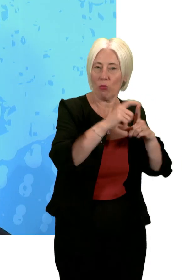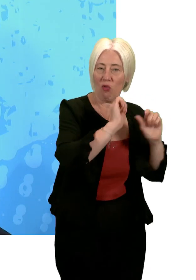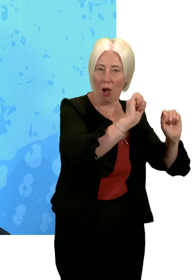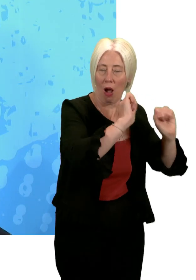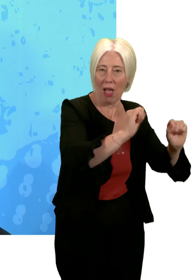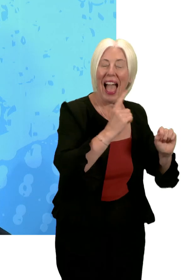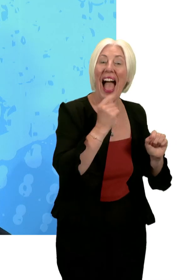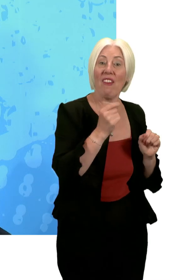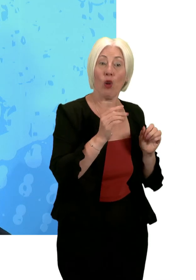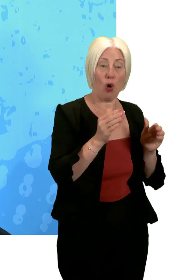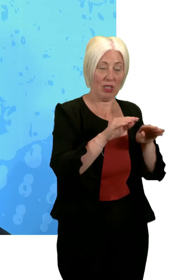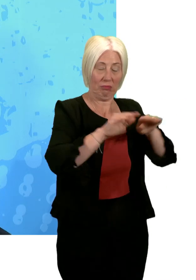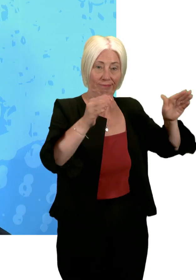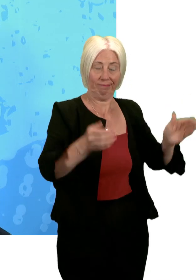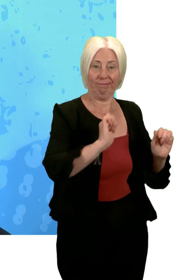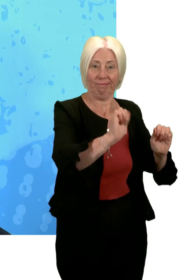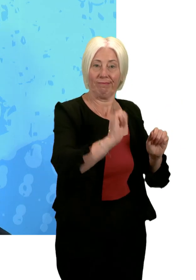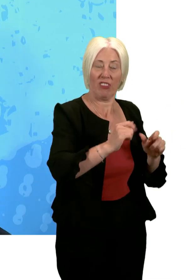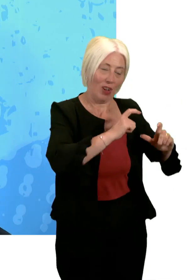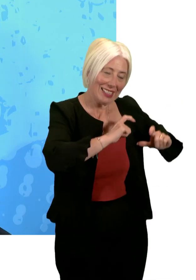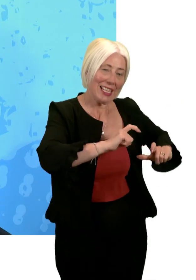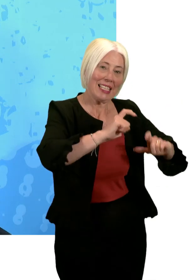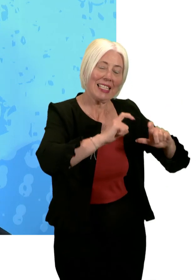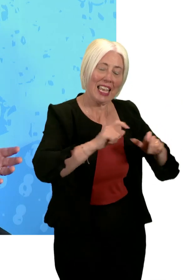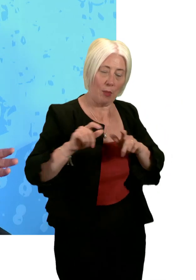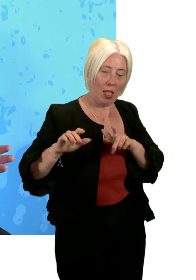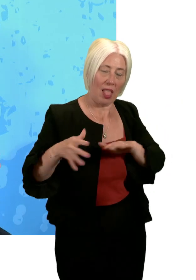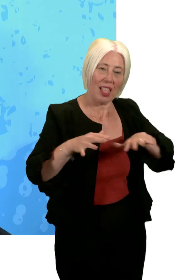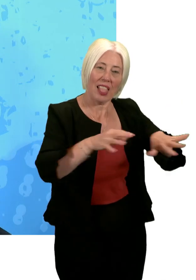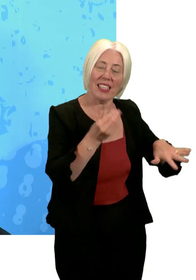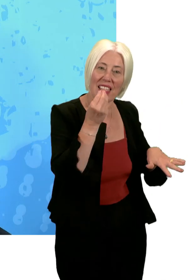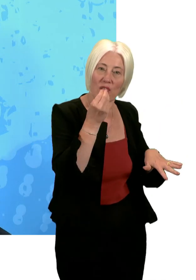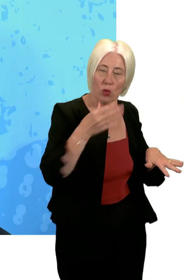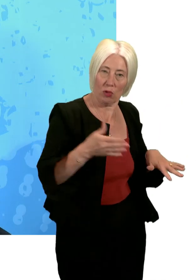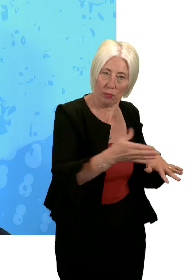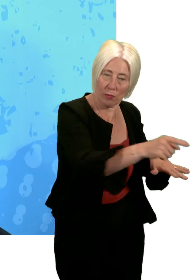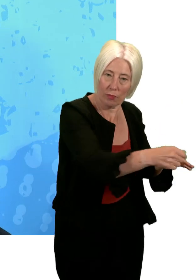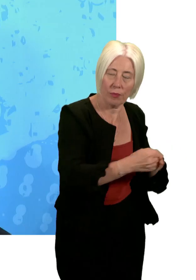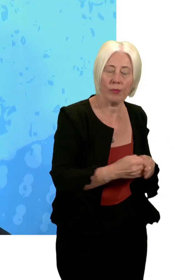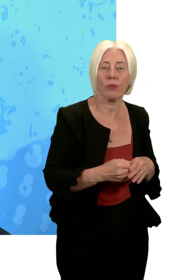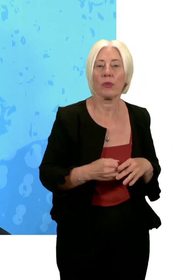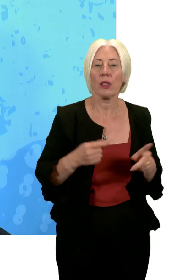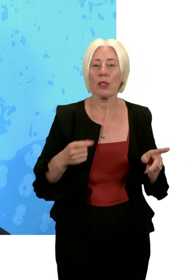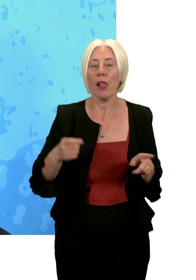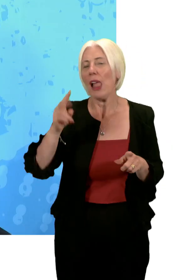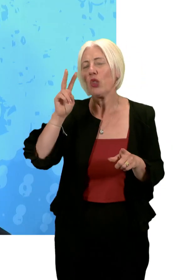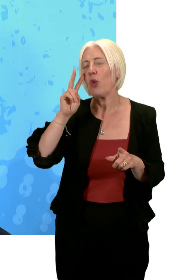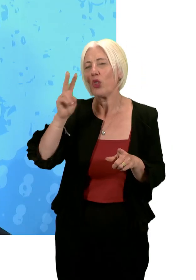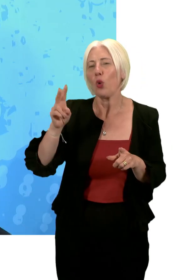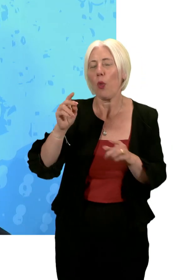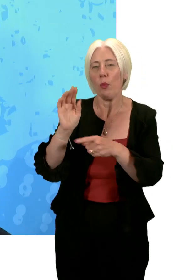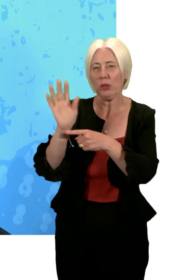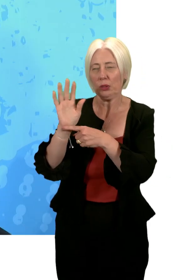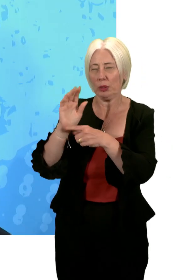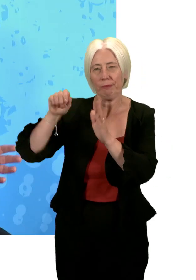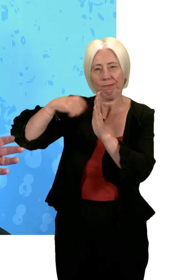seafood. And I started off, the inspiration for the site, I don't know if anybody ever saw the documentary Seaspiracy.